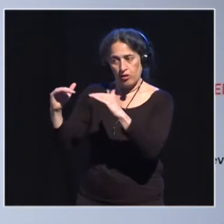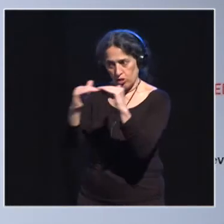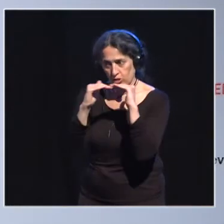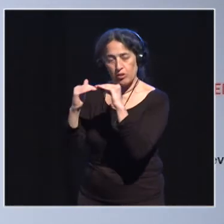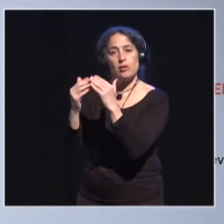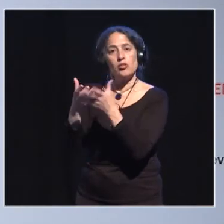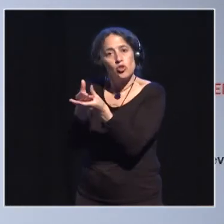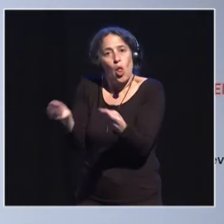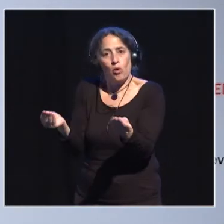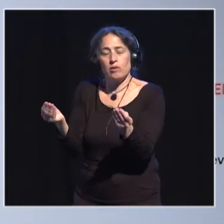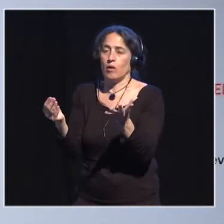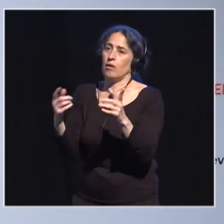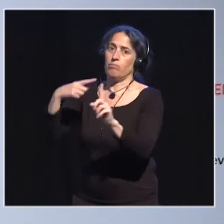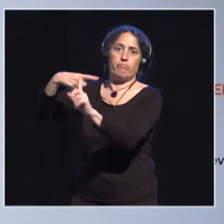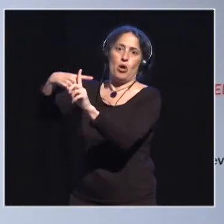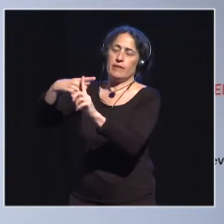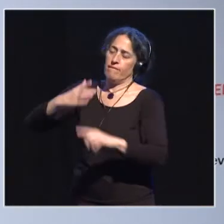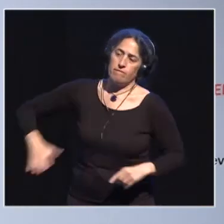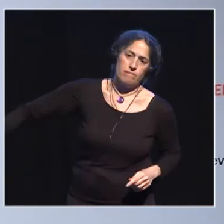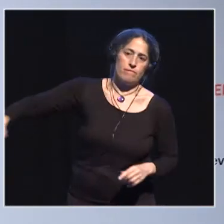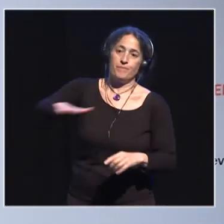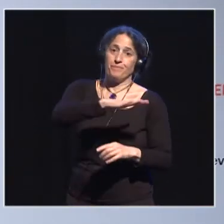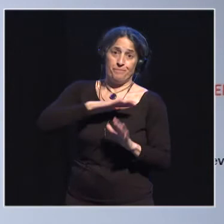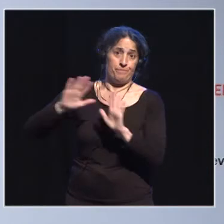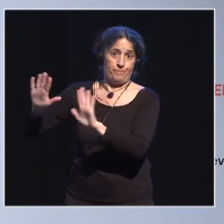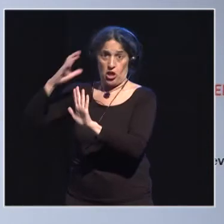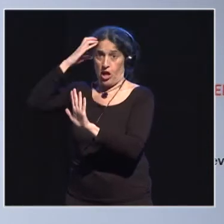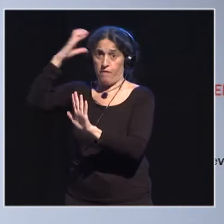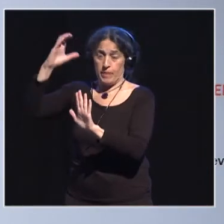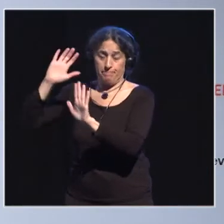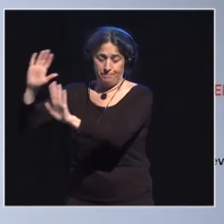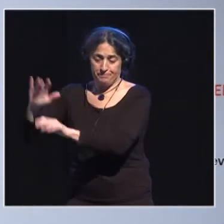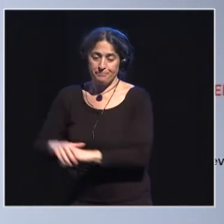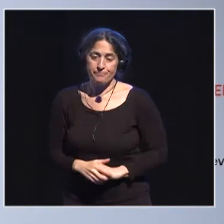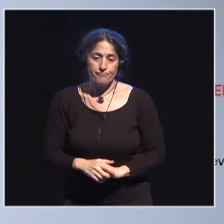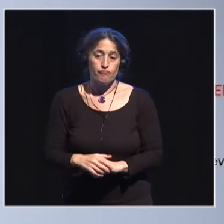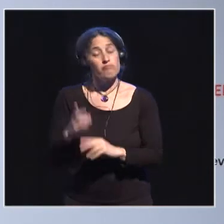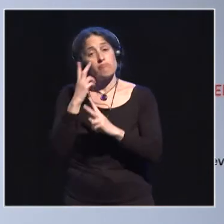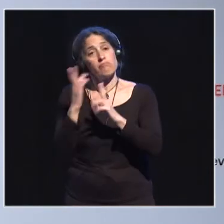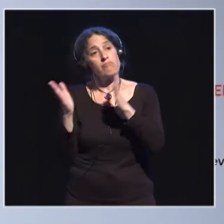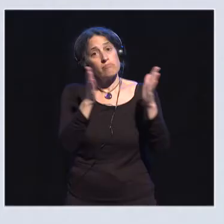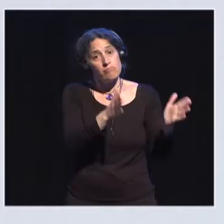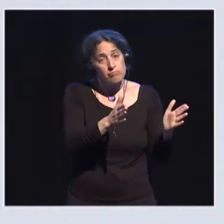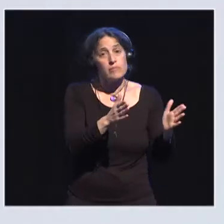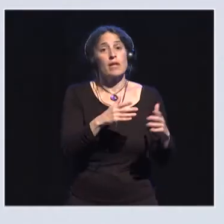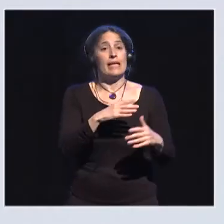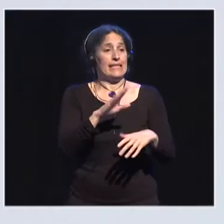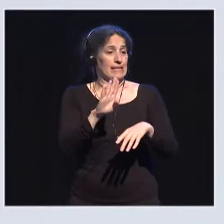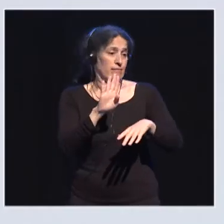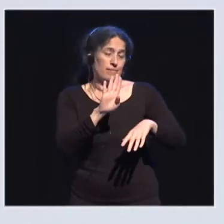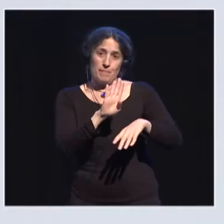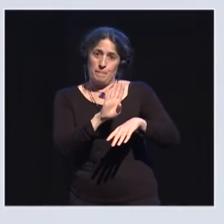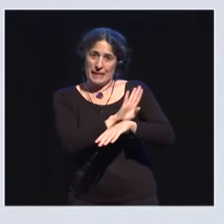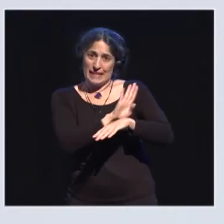And for private sector, it's also important to have this single digital identity in